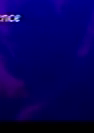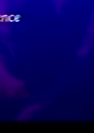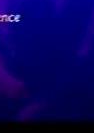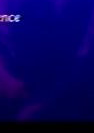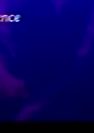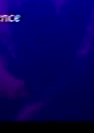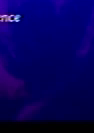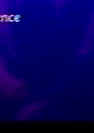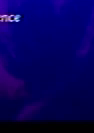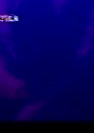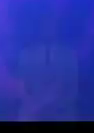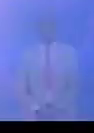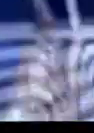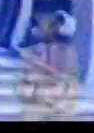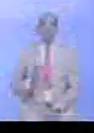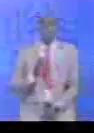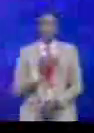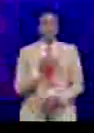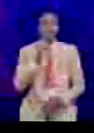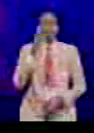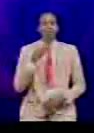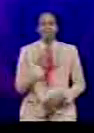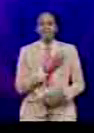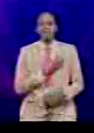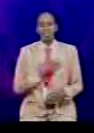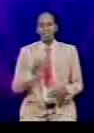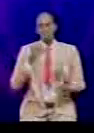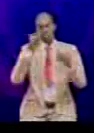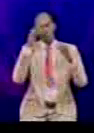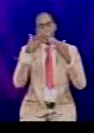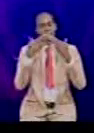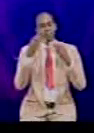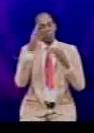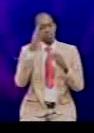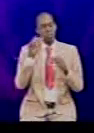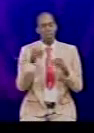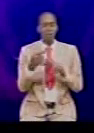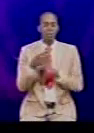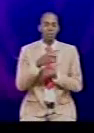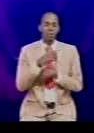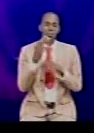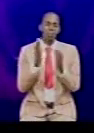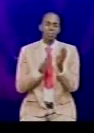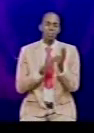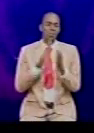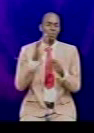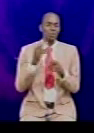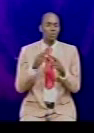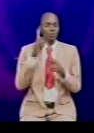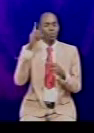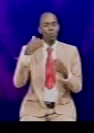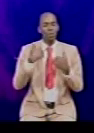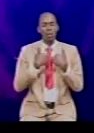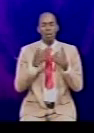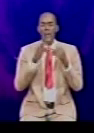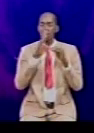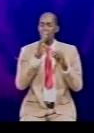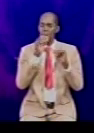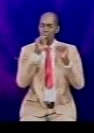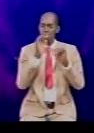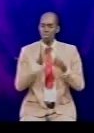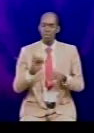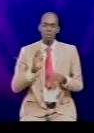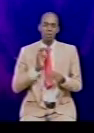Our dear Lord and our God, we thank you for another day. We praise your name. You have been blessing us richly